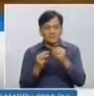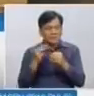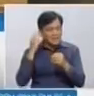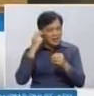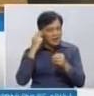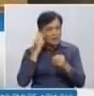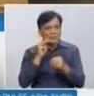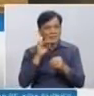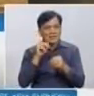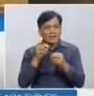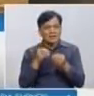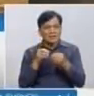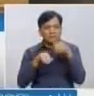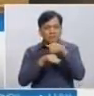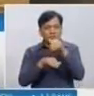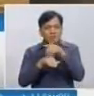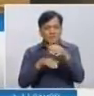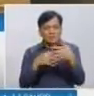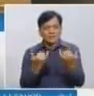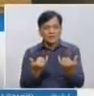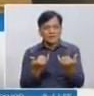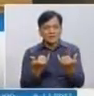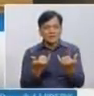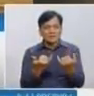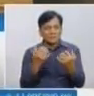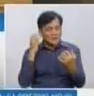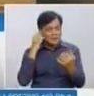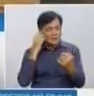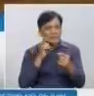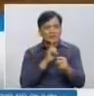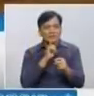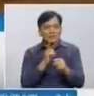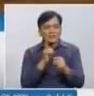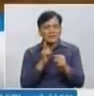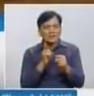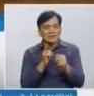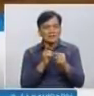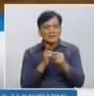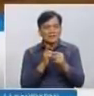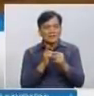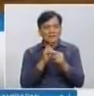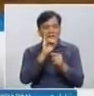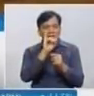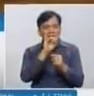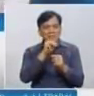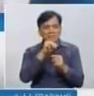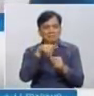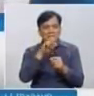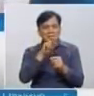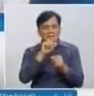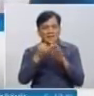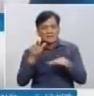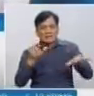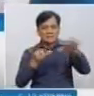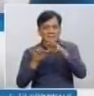Mindanao used to be remitted to what we in Mindanao refer as the Imperial Manila,